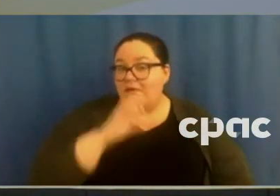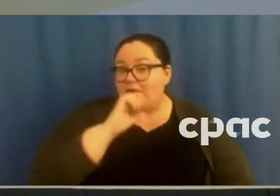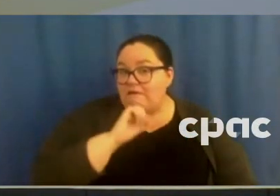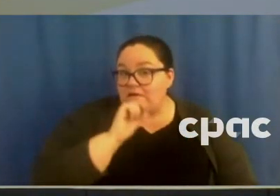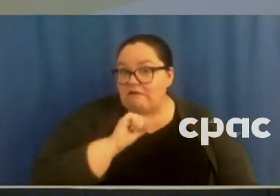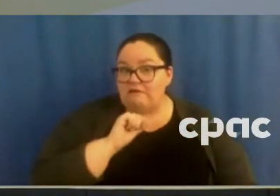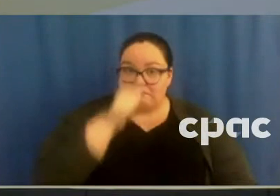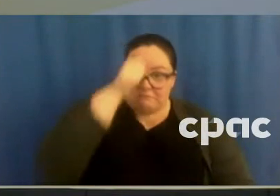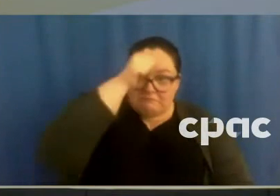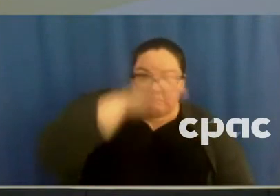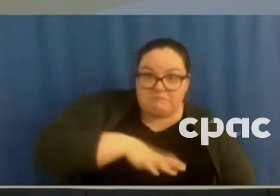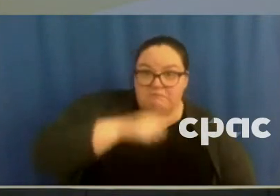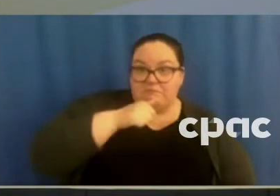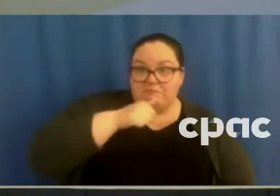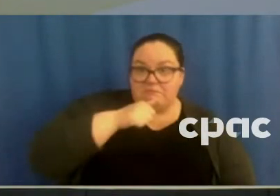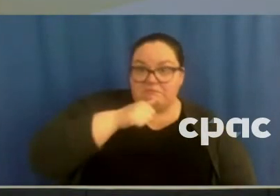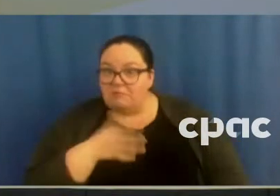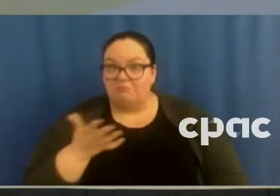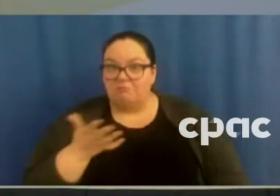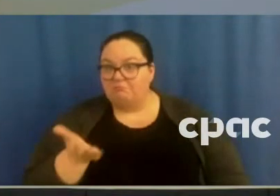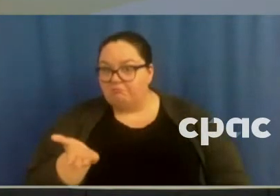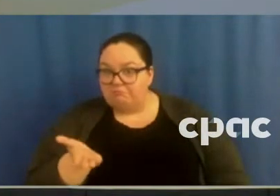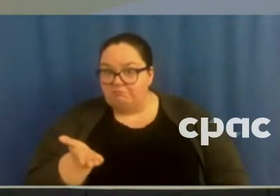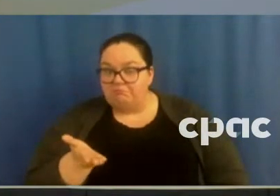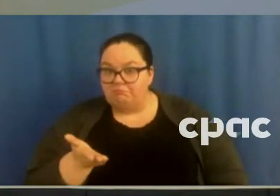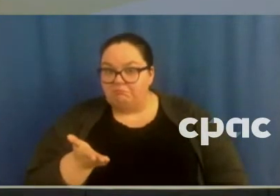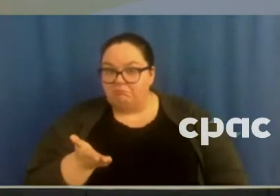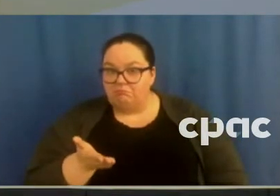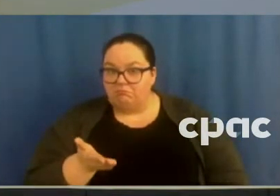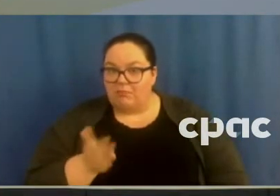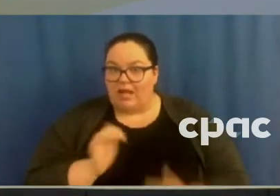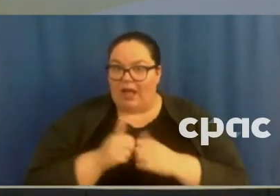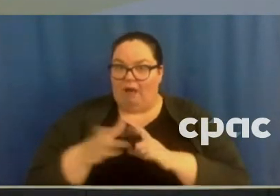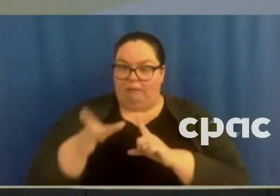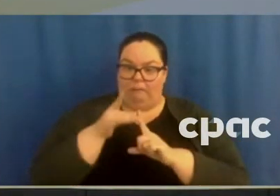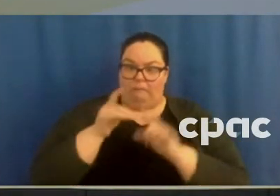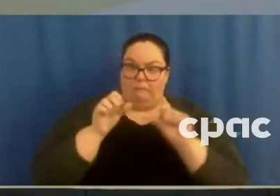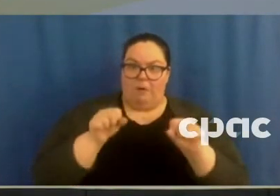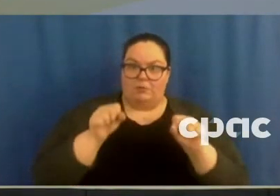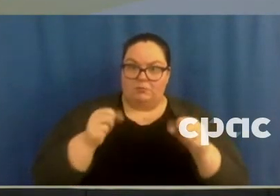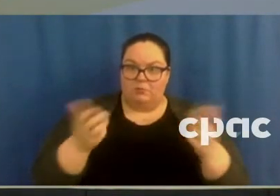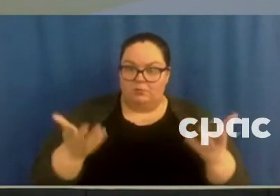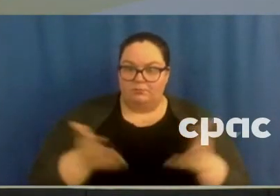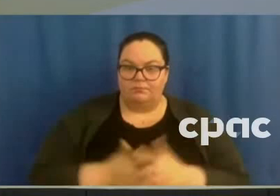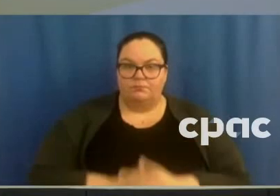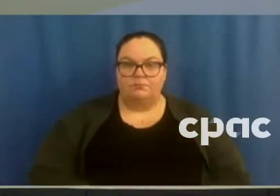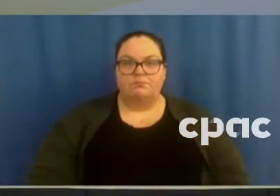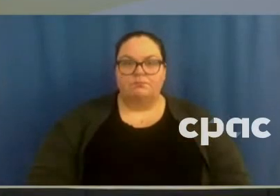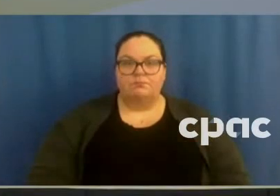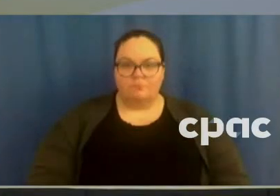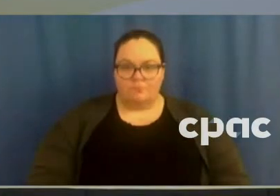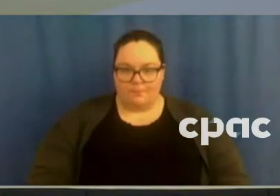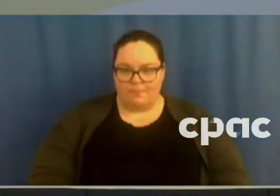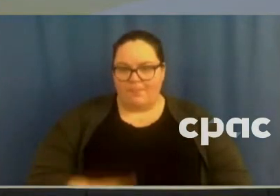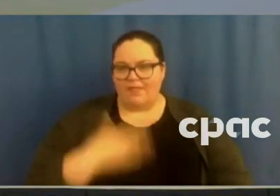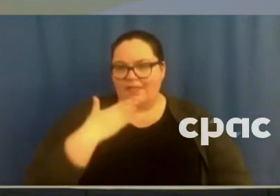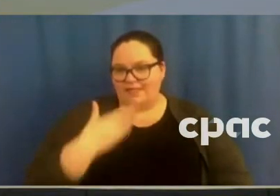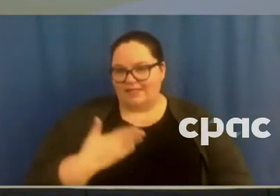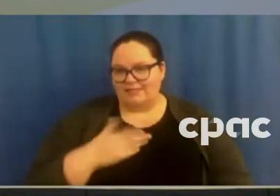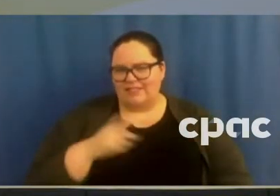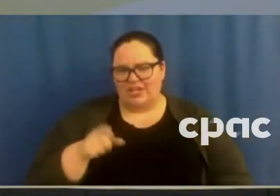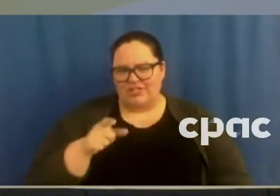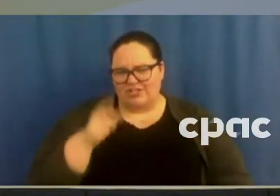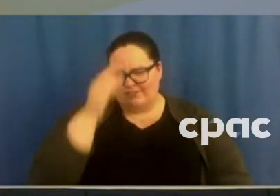gender, that circumstances of how they might have got this. Thanks, Sally. And sorry, I should have